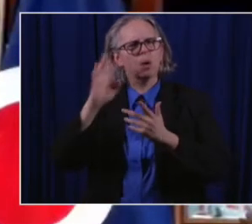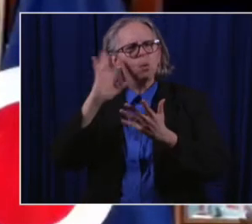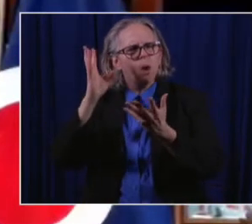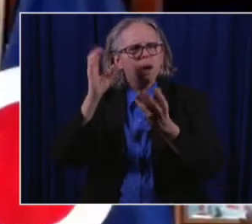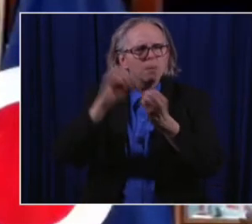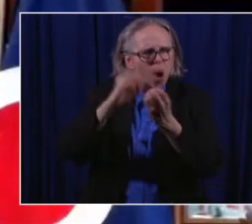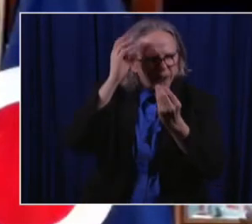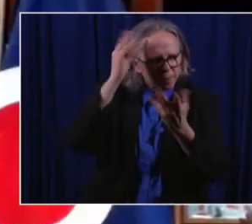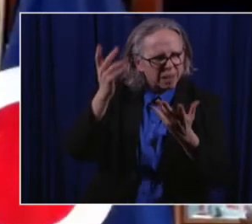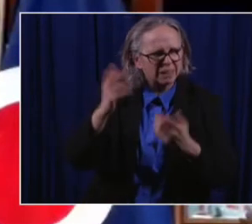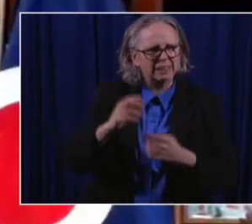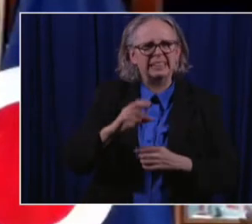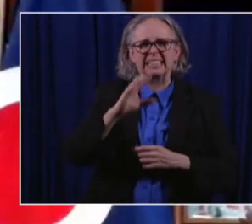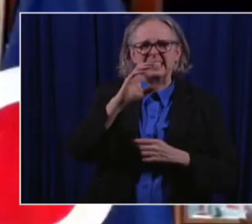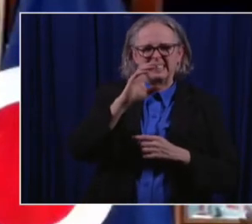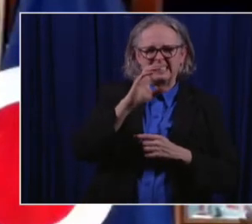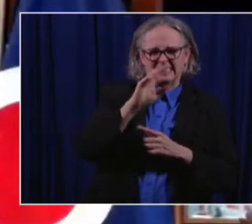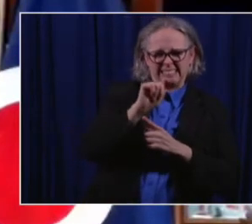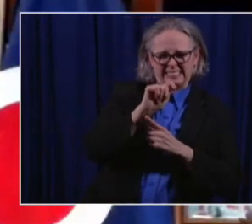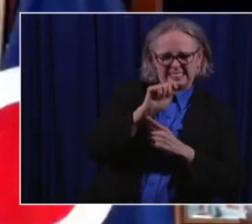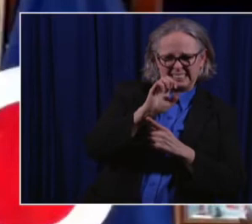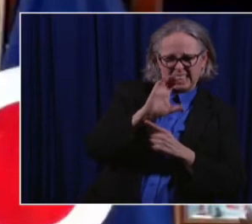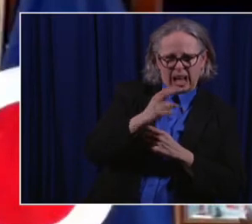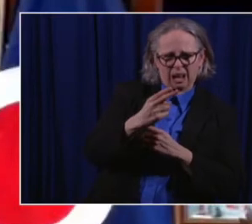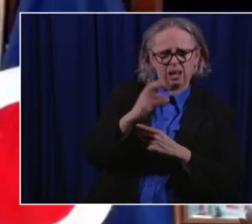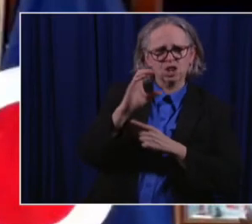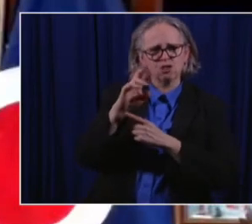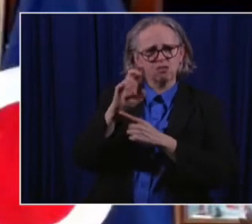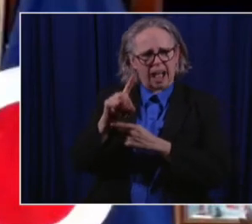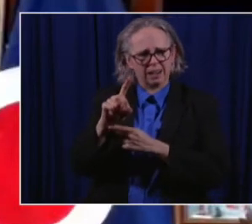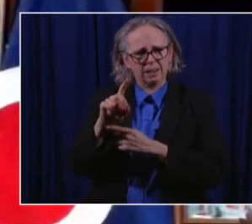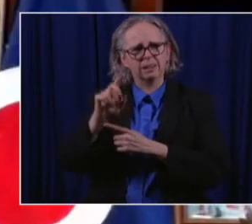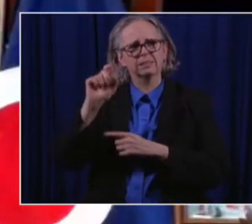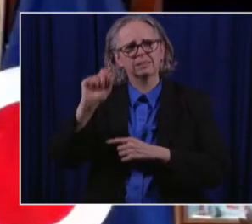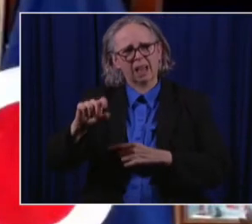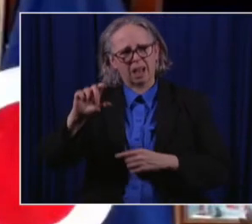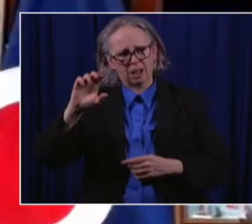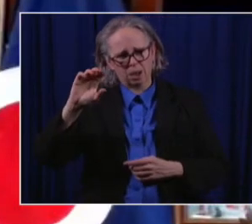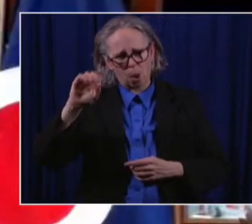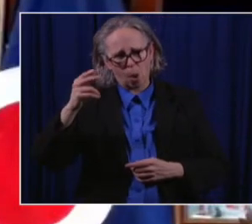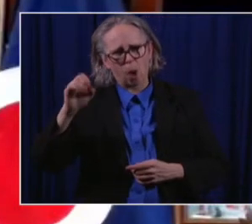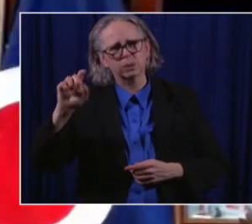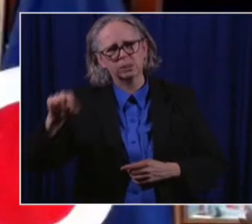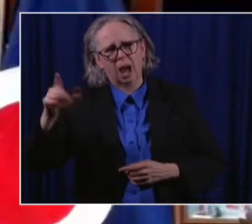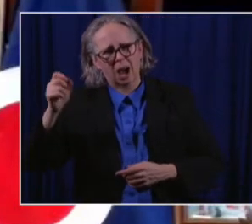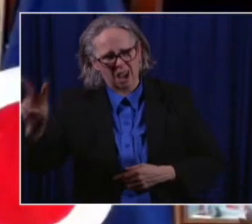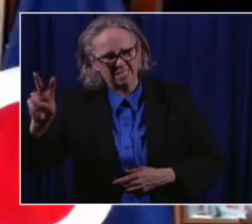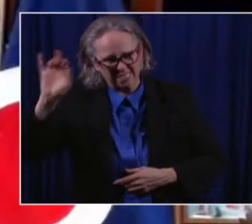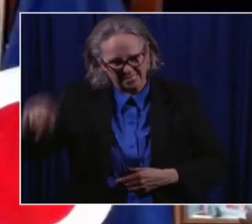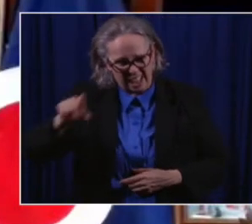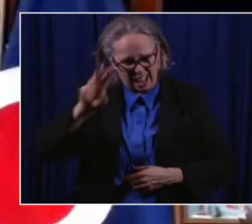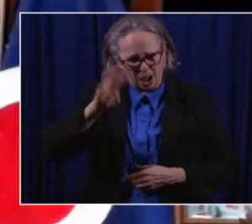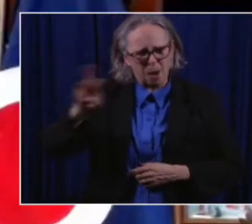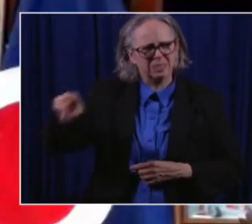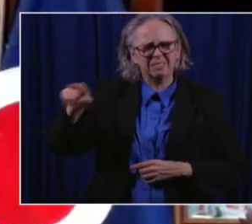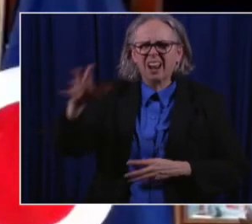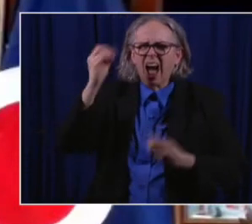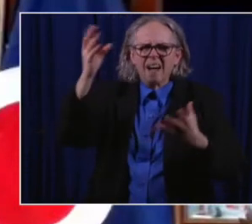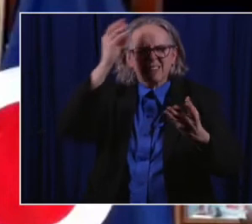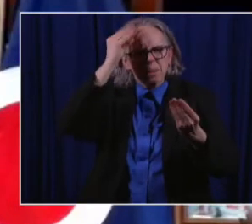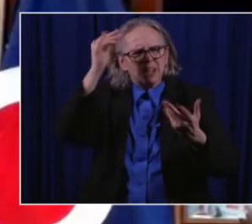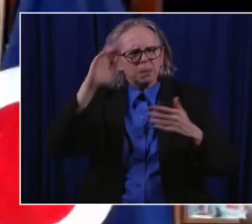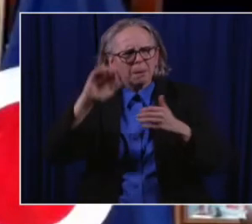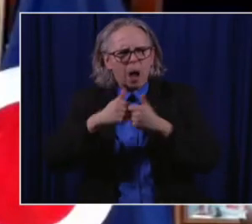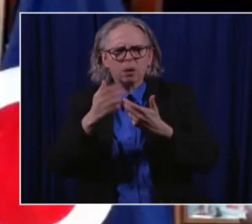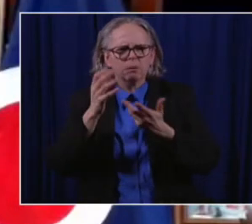about the kinds of in-demand certifications that employers are going to be hiring. The things that jumped out to me on this were